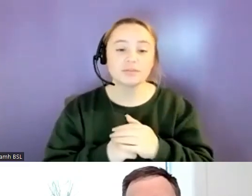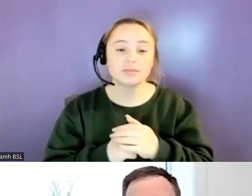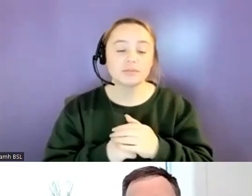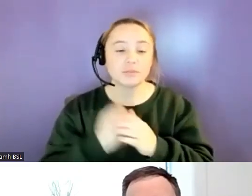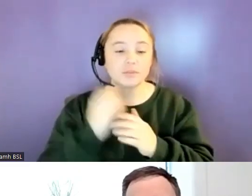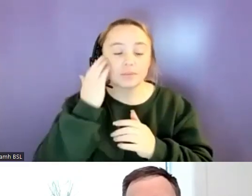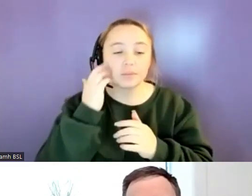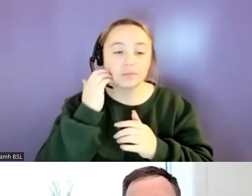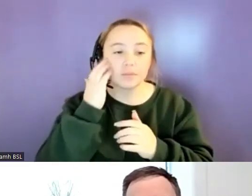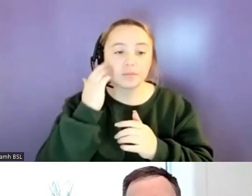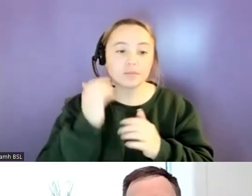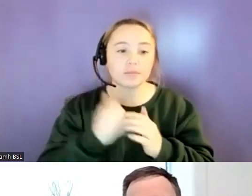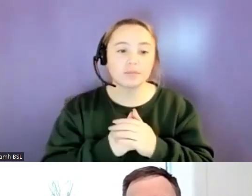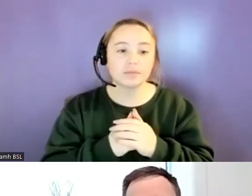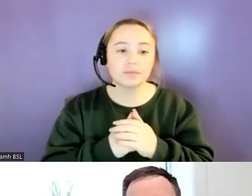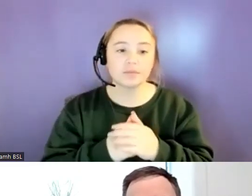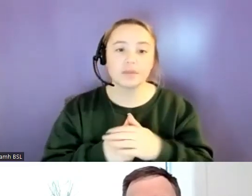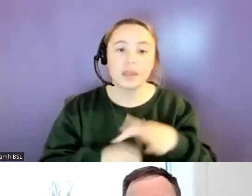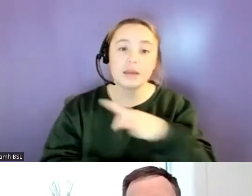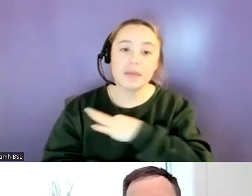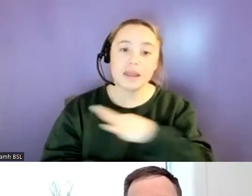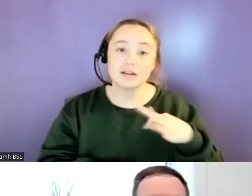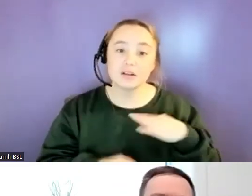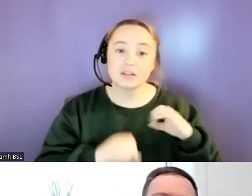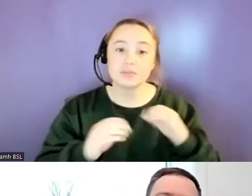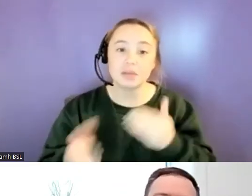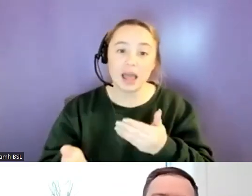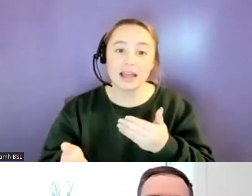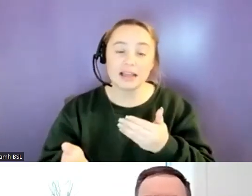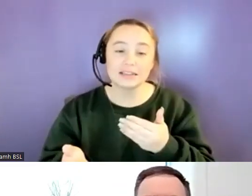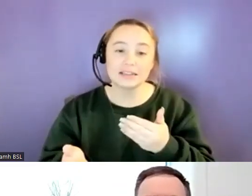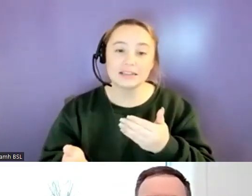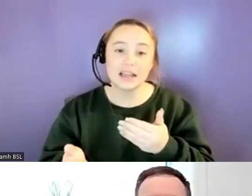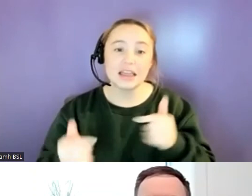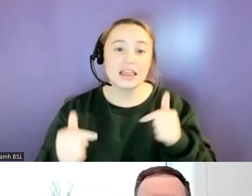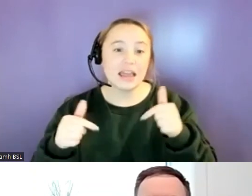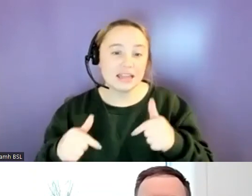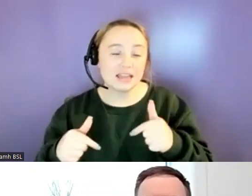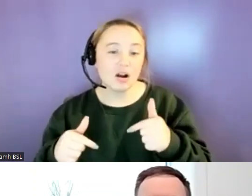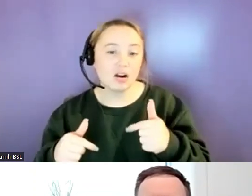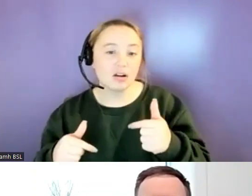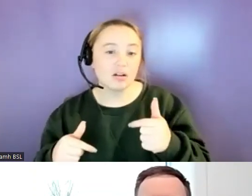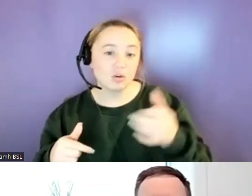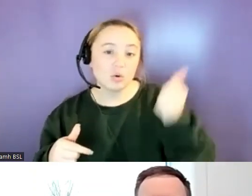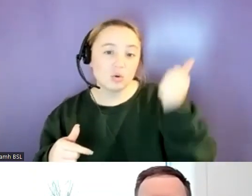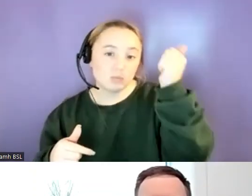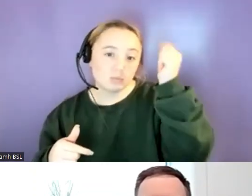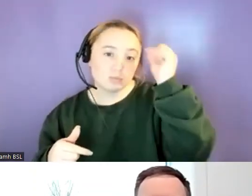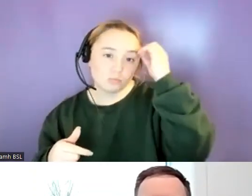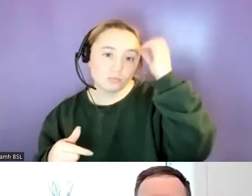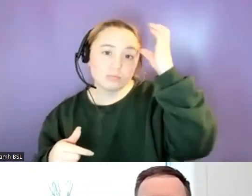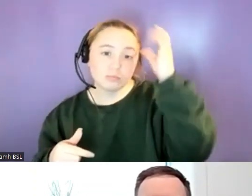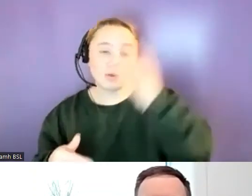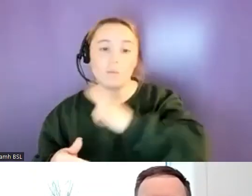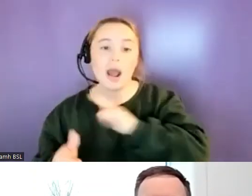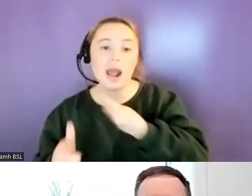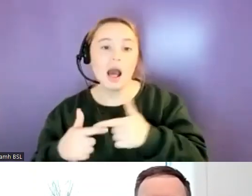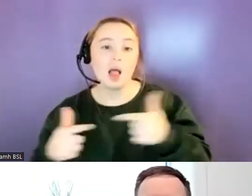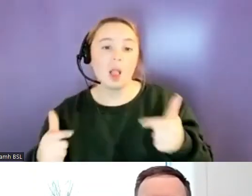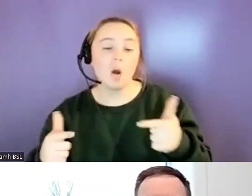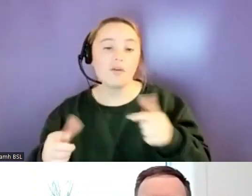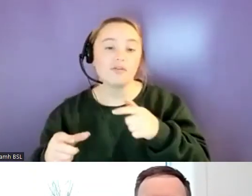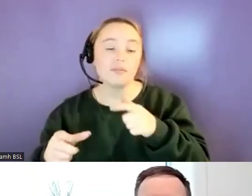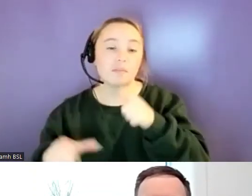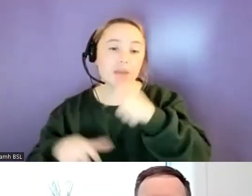in medical supplies than possibly other larger airports, because a lot of our passengers might be